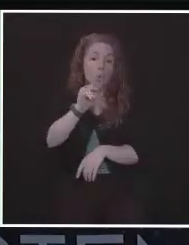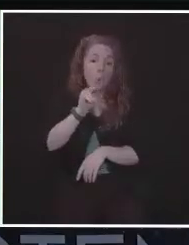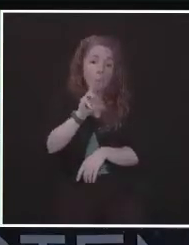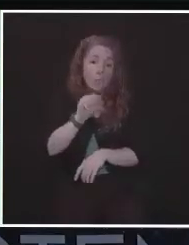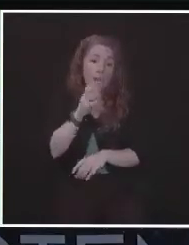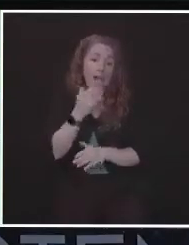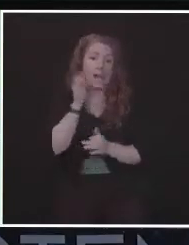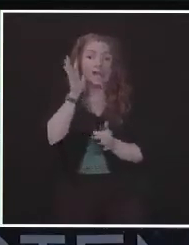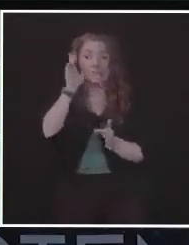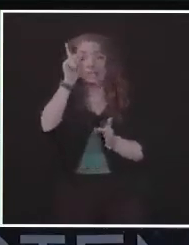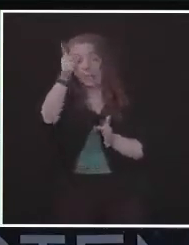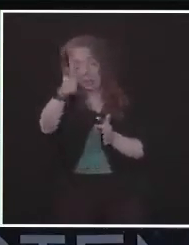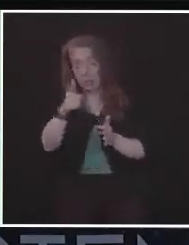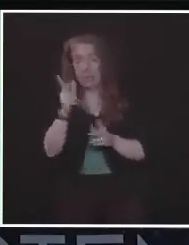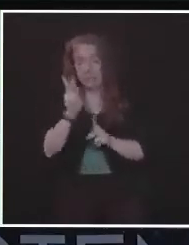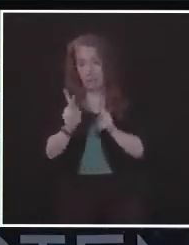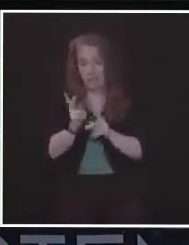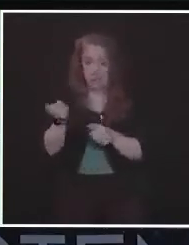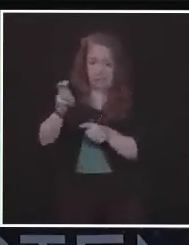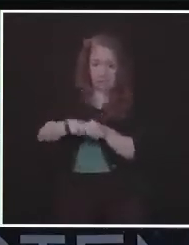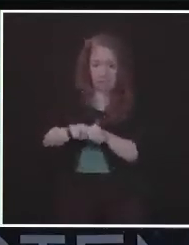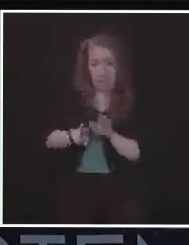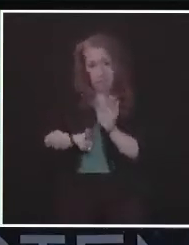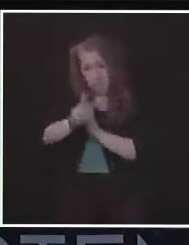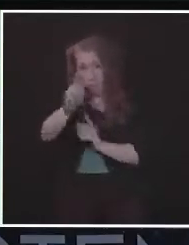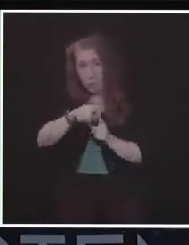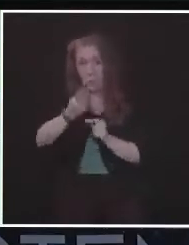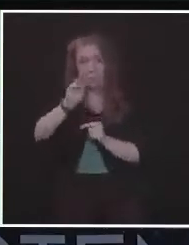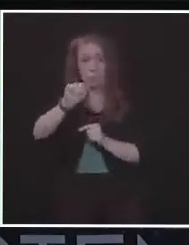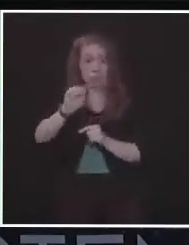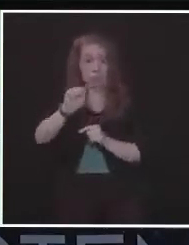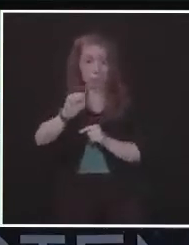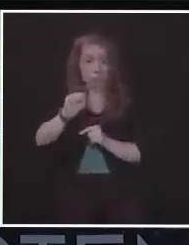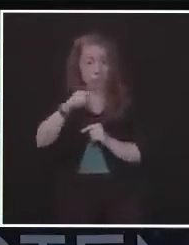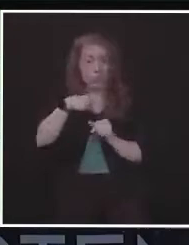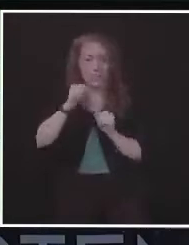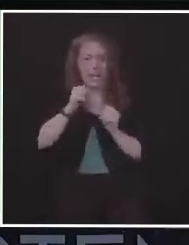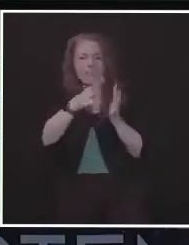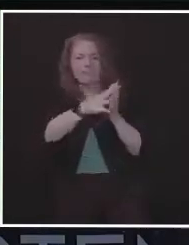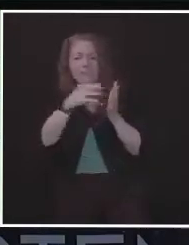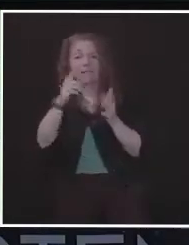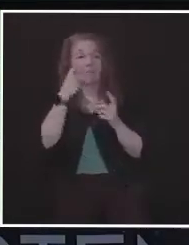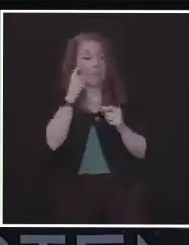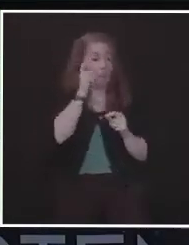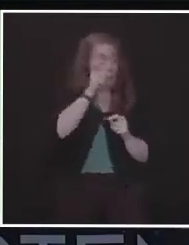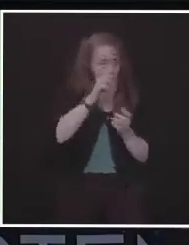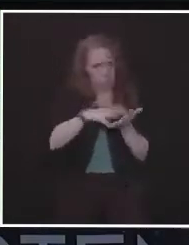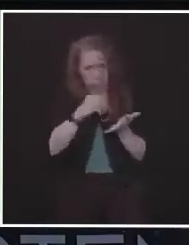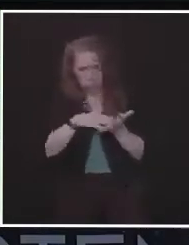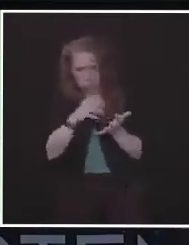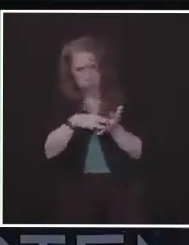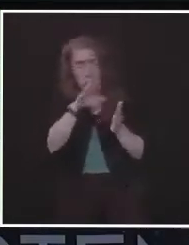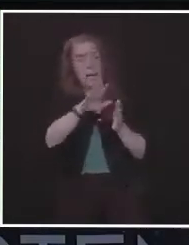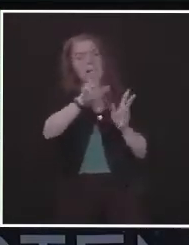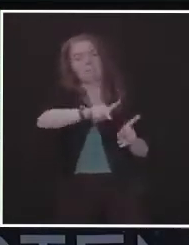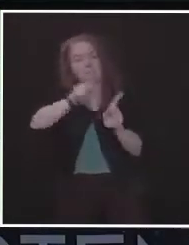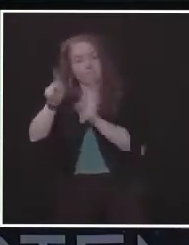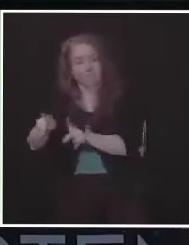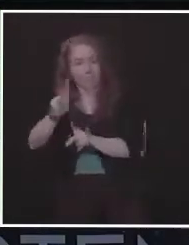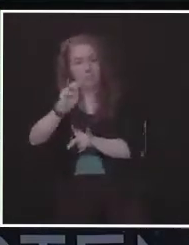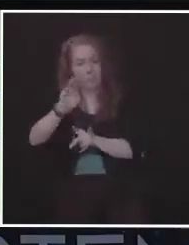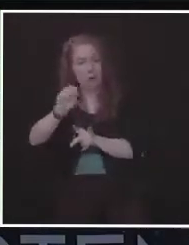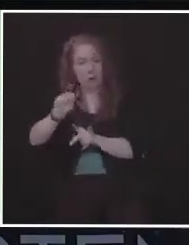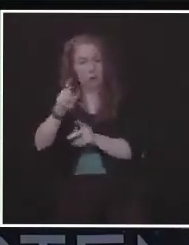Mars, where we can replicate those lunar capabilities for science. Humans will study the history of the red